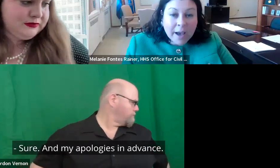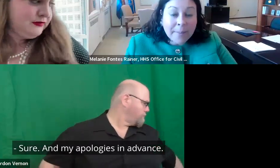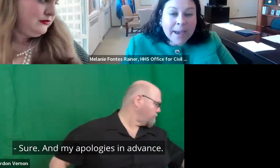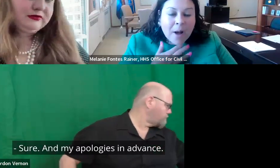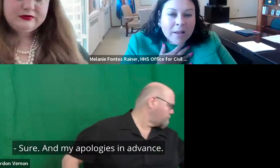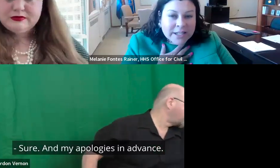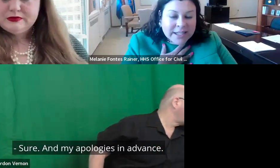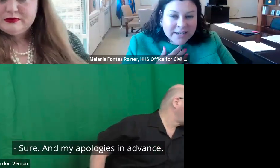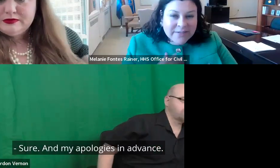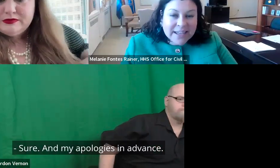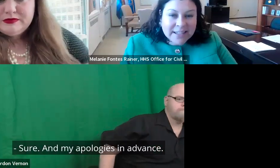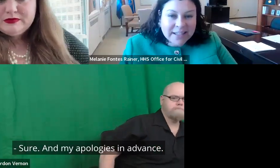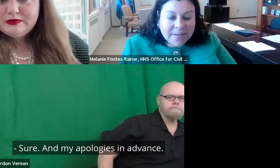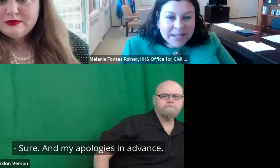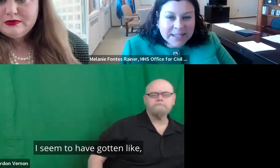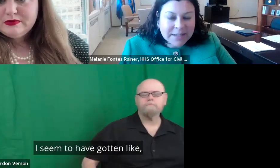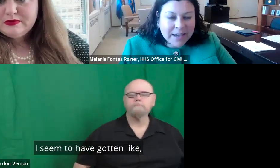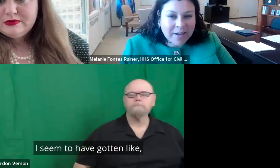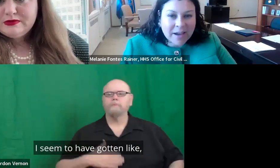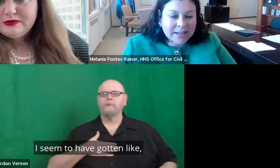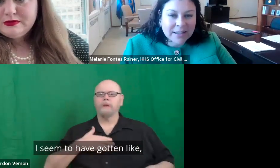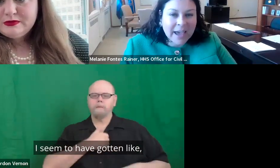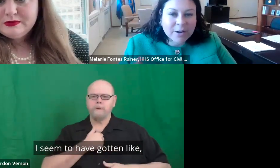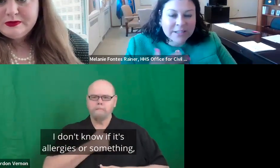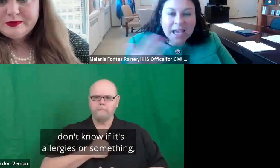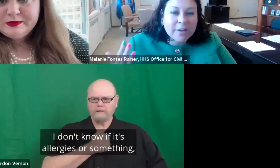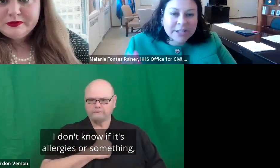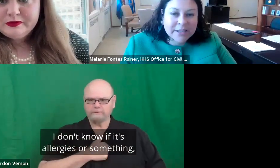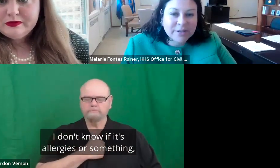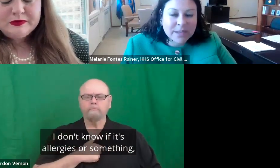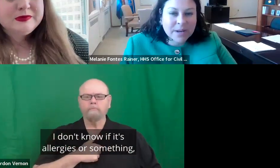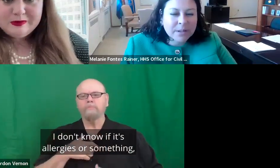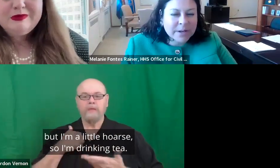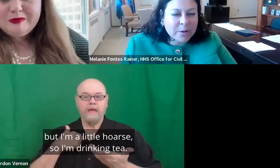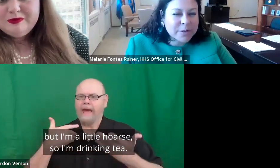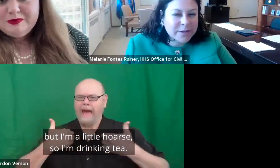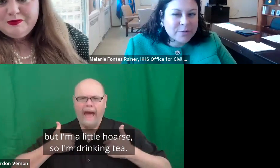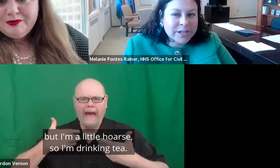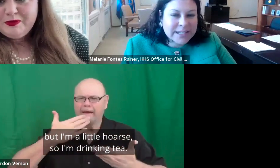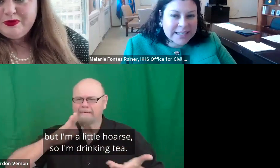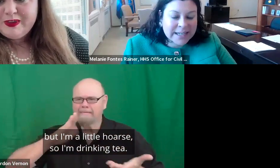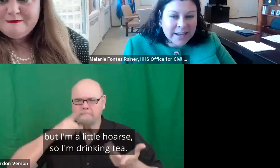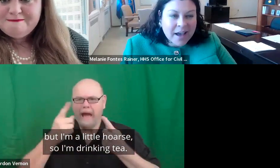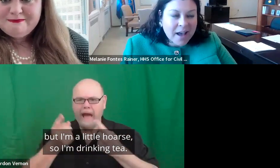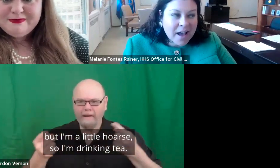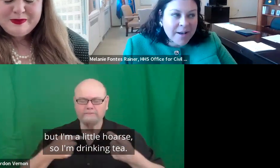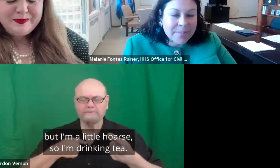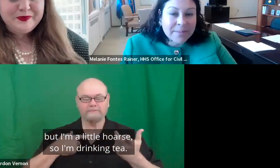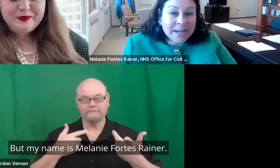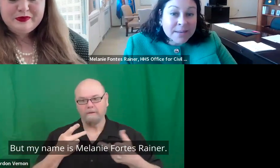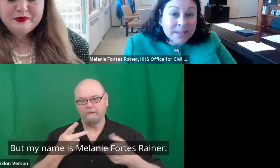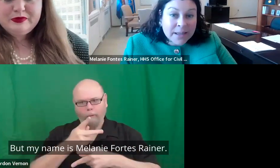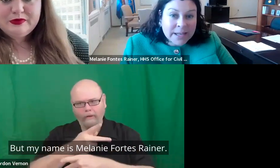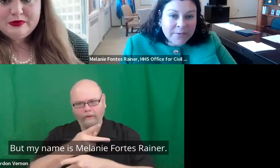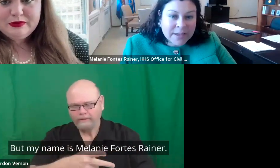Sure, and my apologies in advance. I seem to have gotten, I don't know if it's allergies or something, but I'm a little hoarse, so I'm drinking tea.